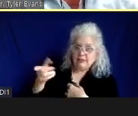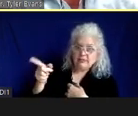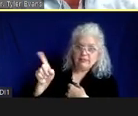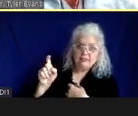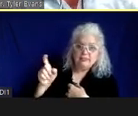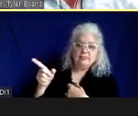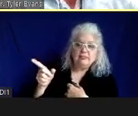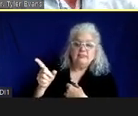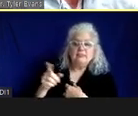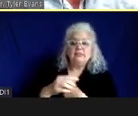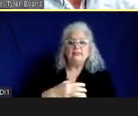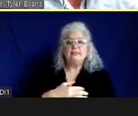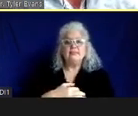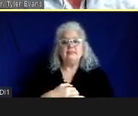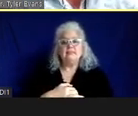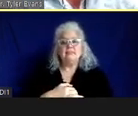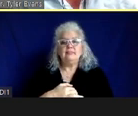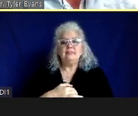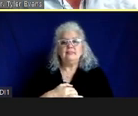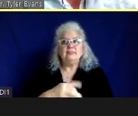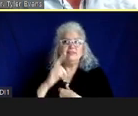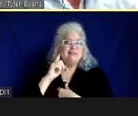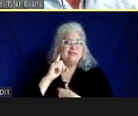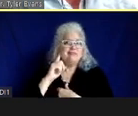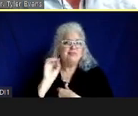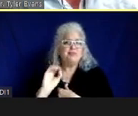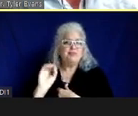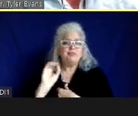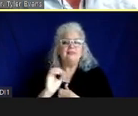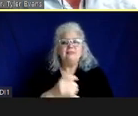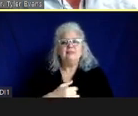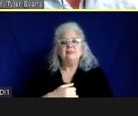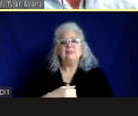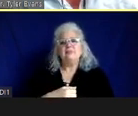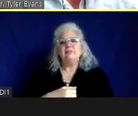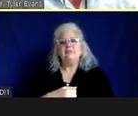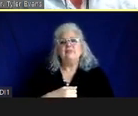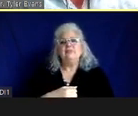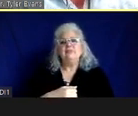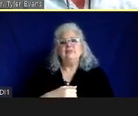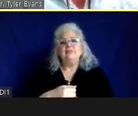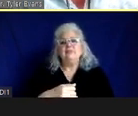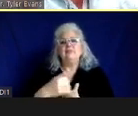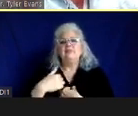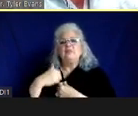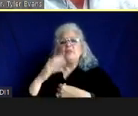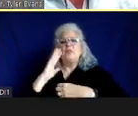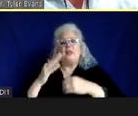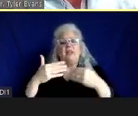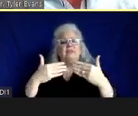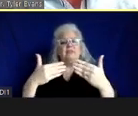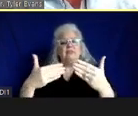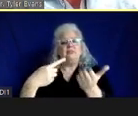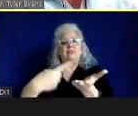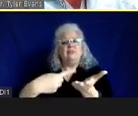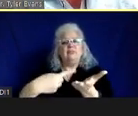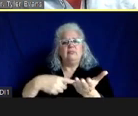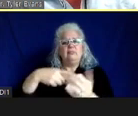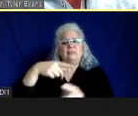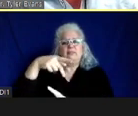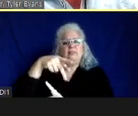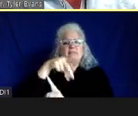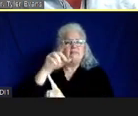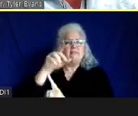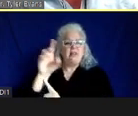All right. Well, I could start. So essentially, you know, you walk in and